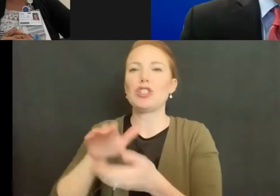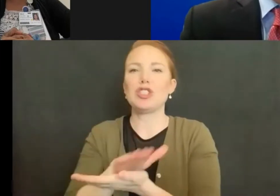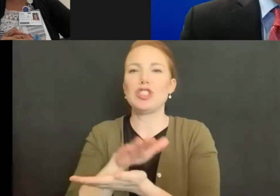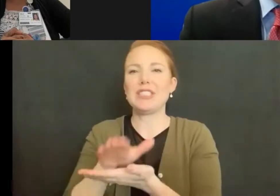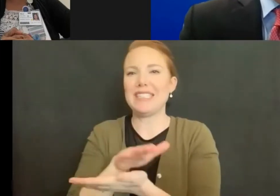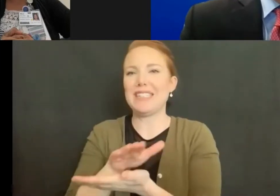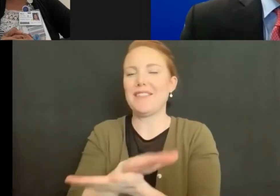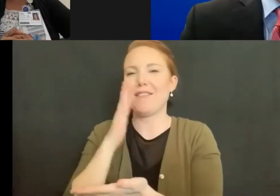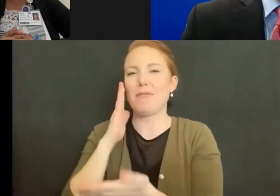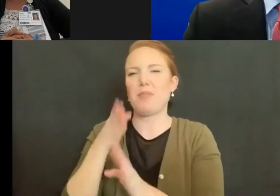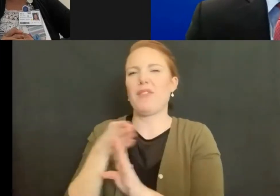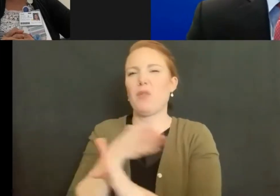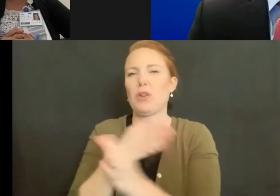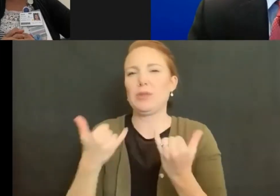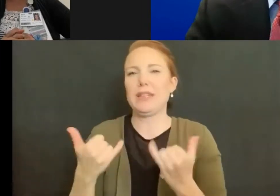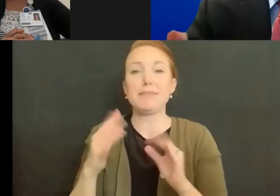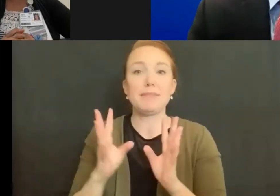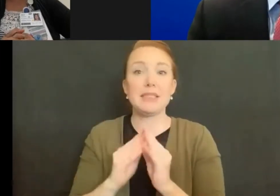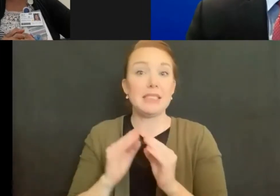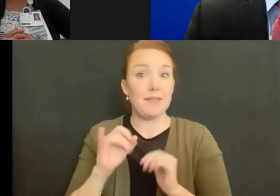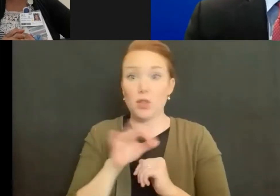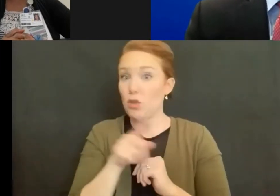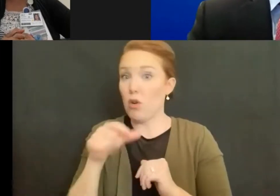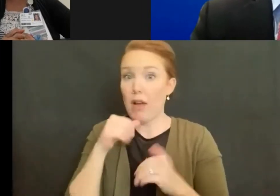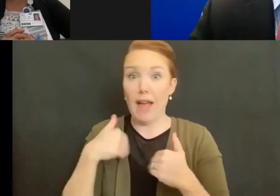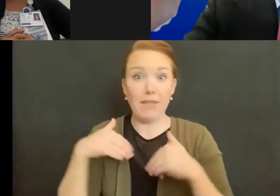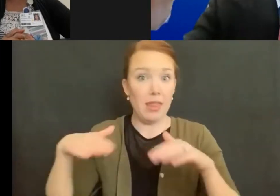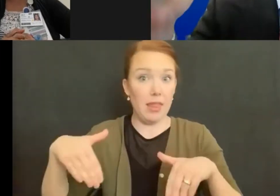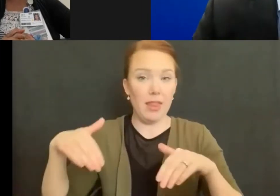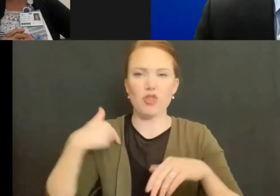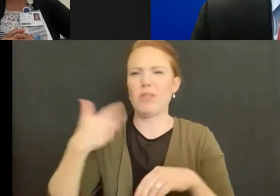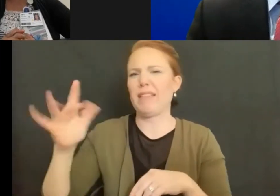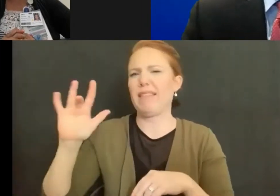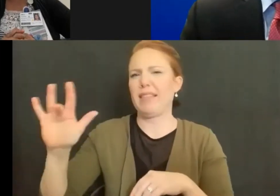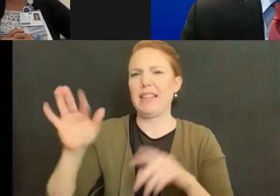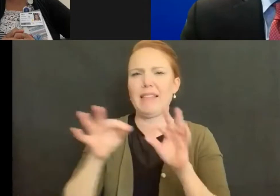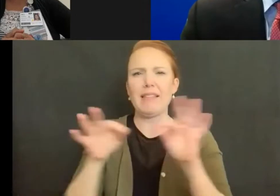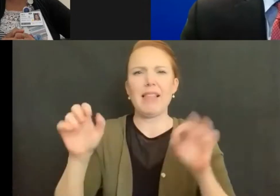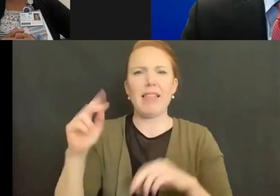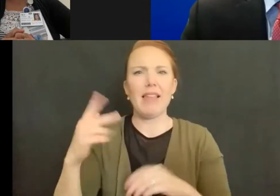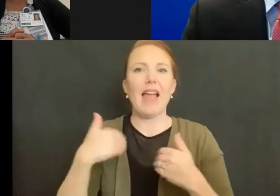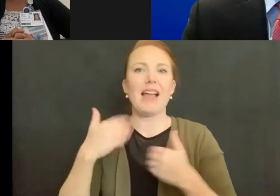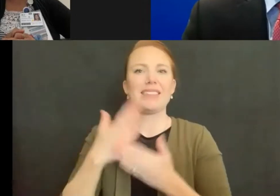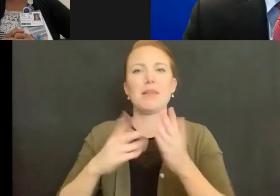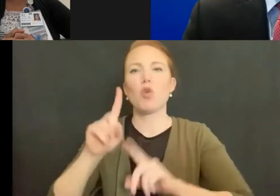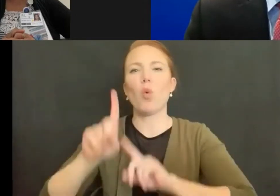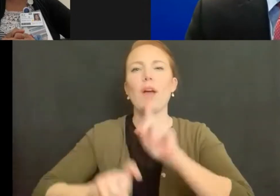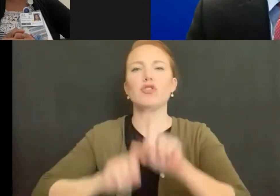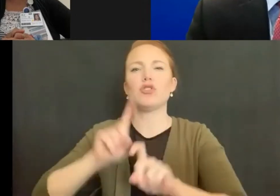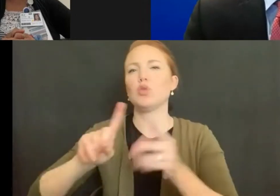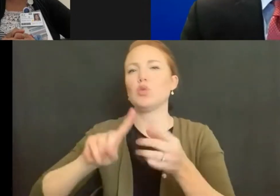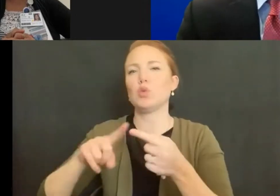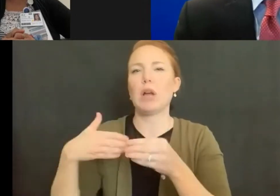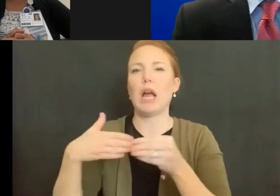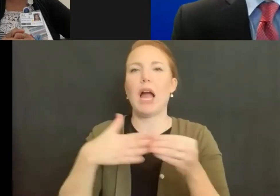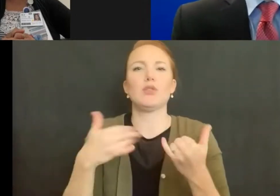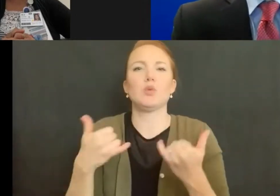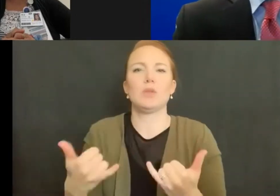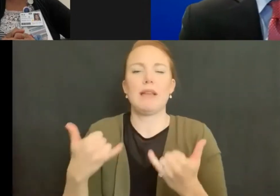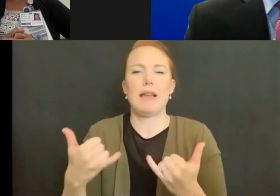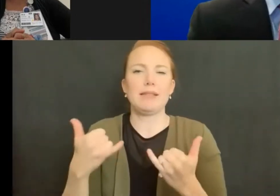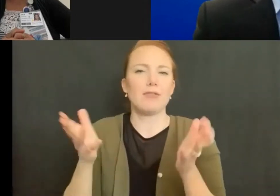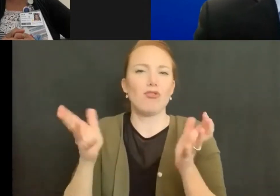session. And if you don't have it yet, you can click the link right there. It has some questions to guide today's conversation. So feel free to get